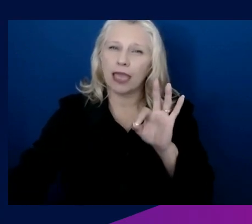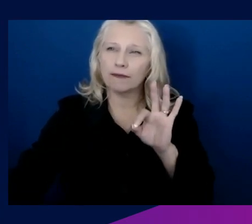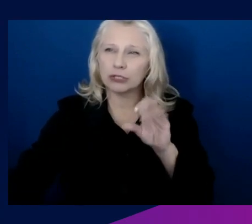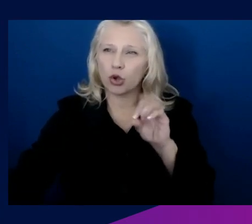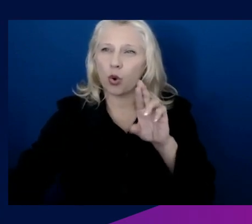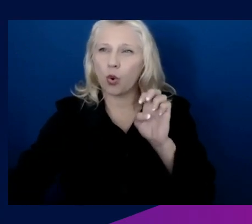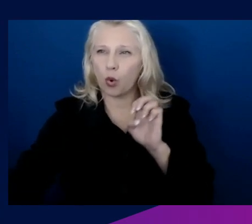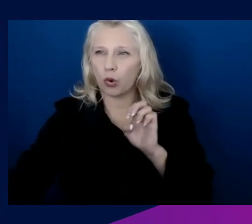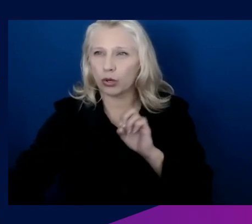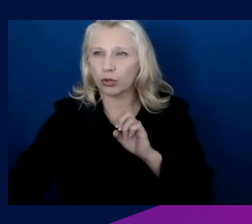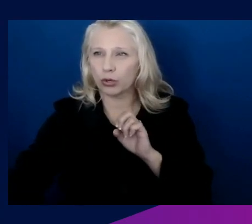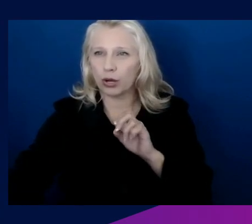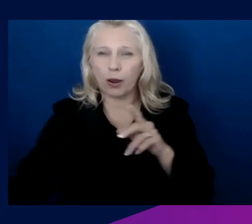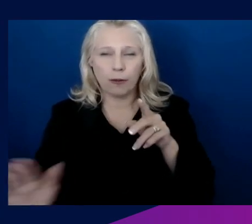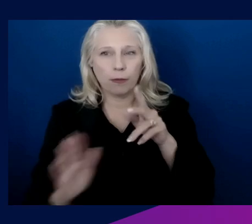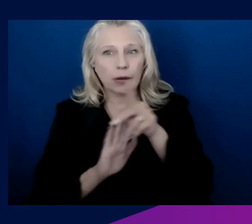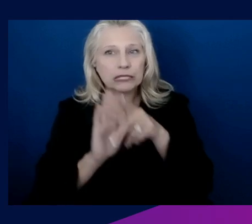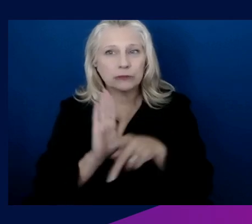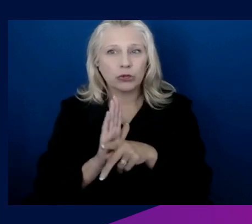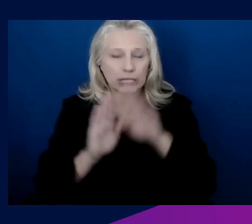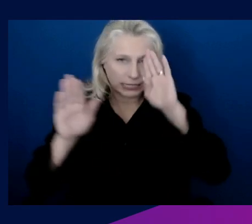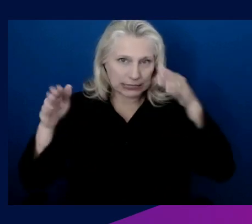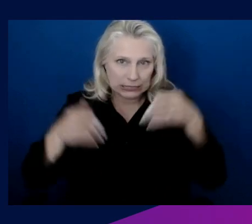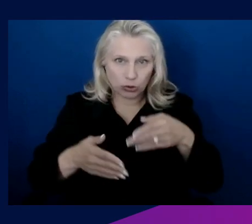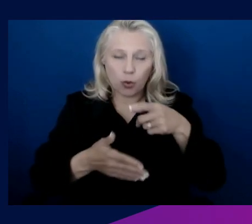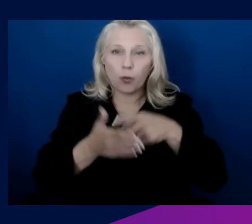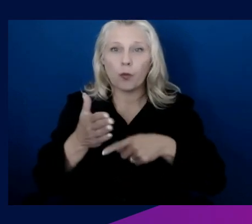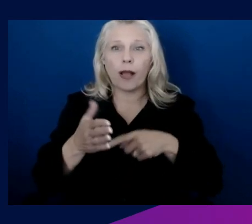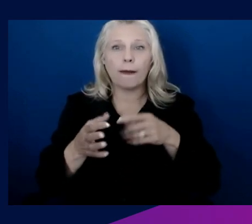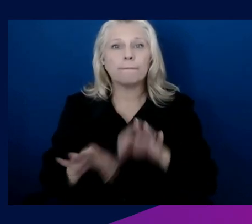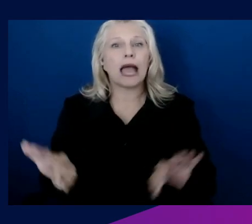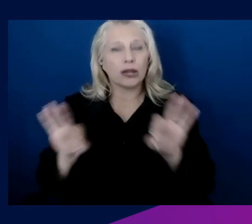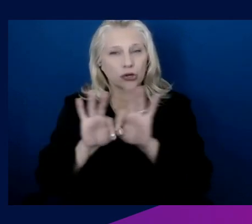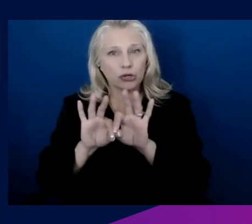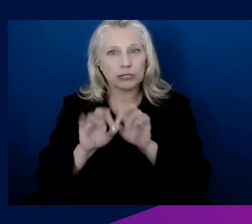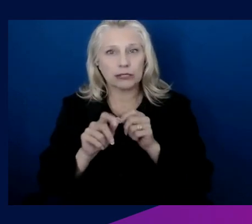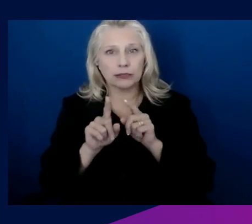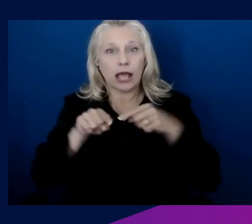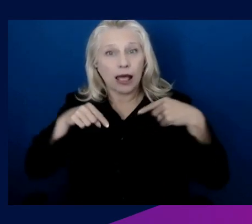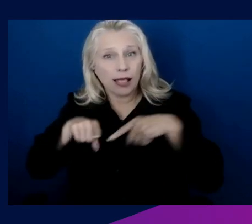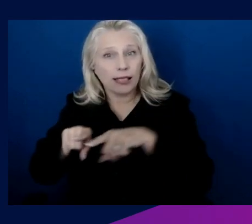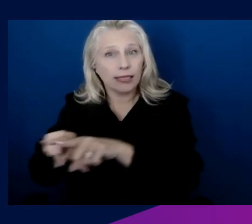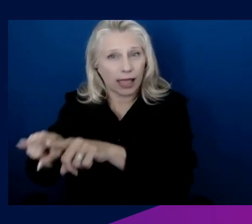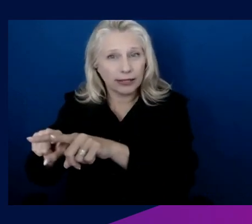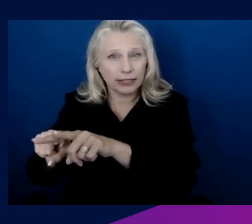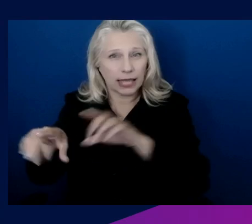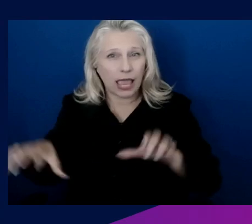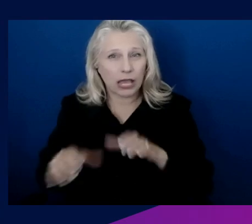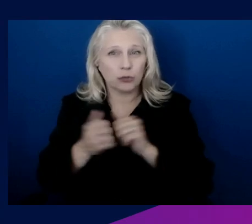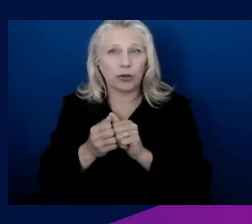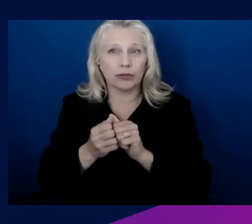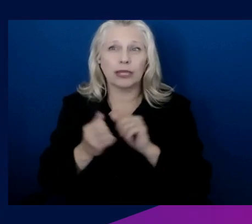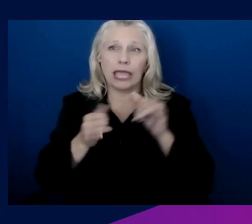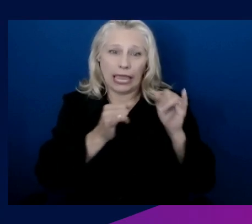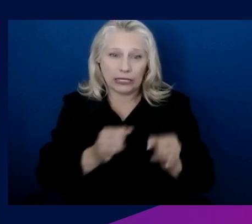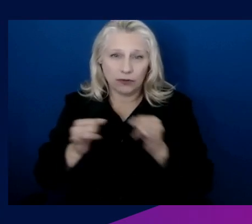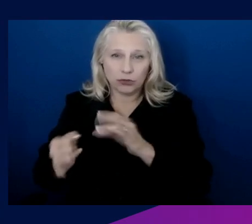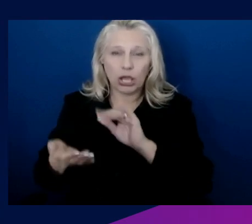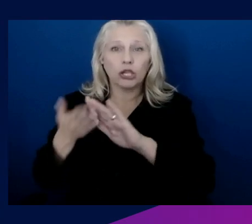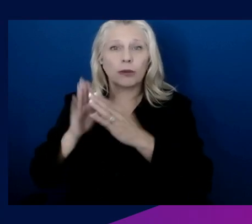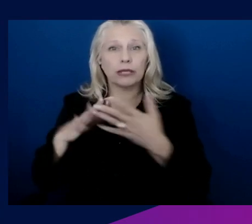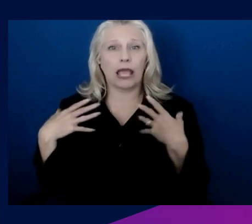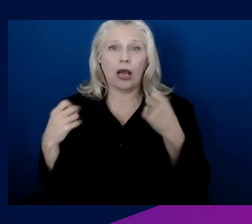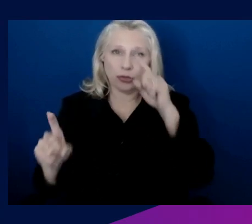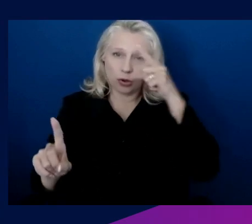principles, which is centering what matters, aligning action with individual and community health goals. So I think one of